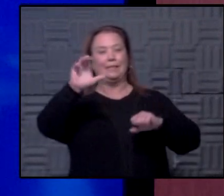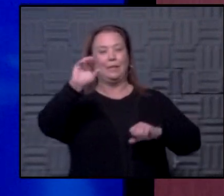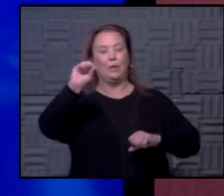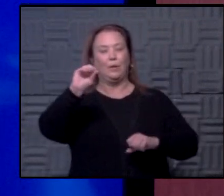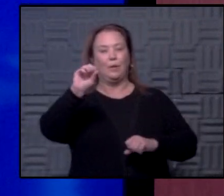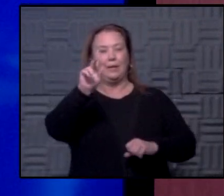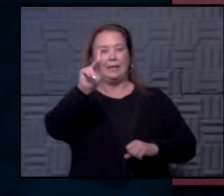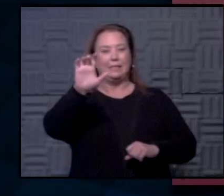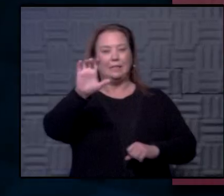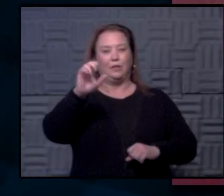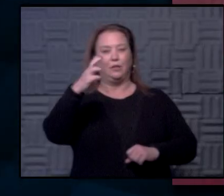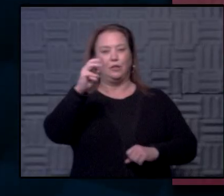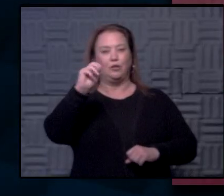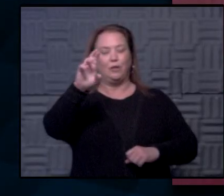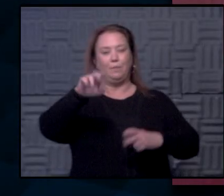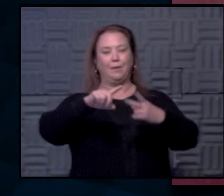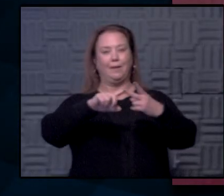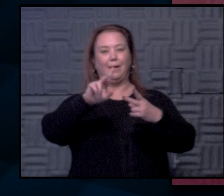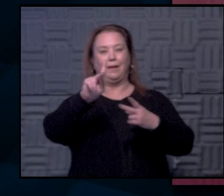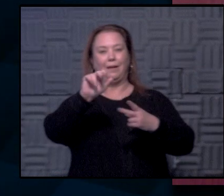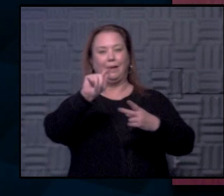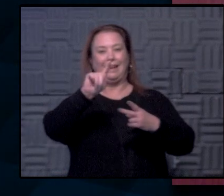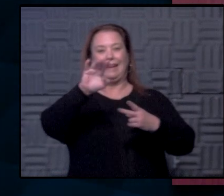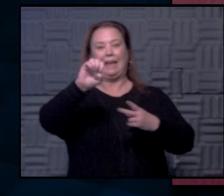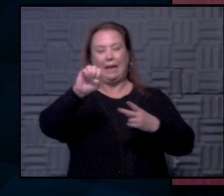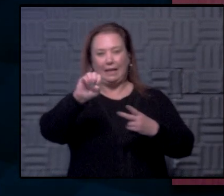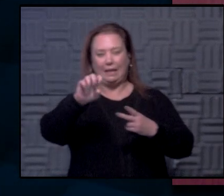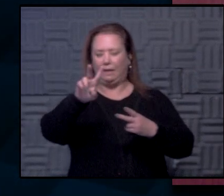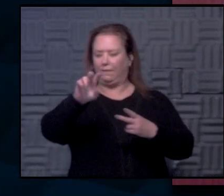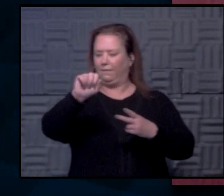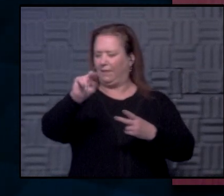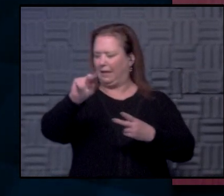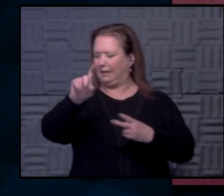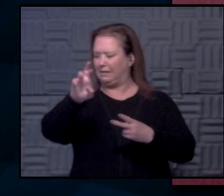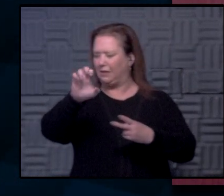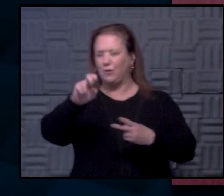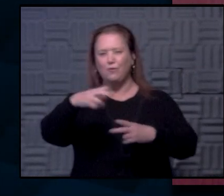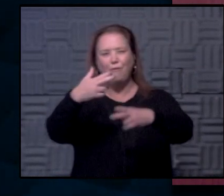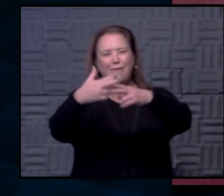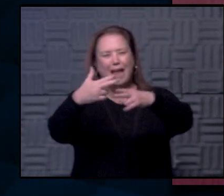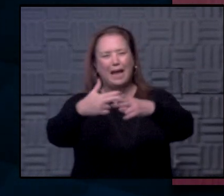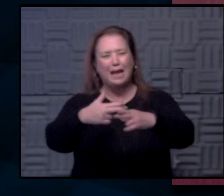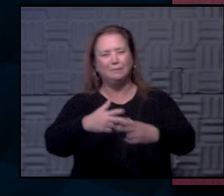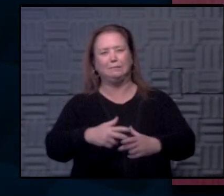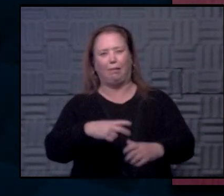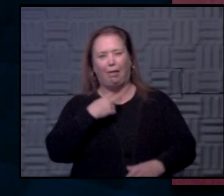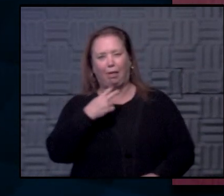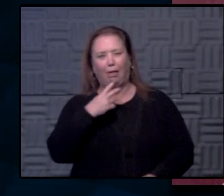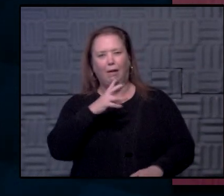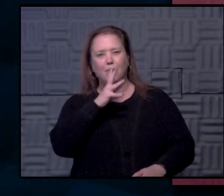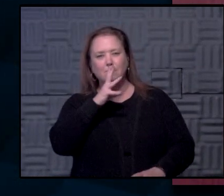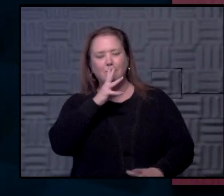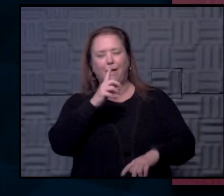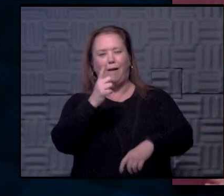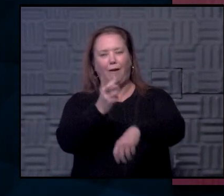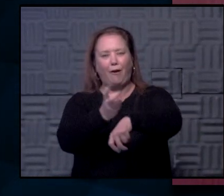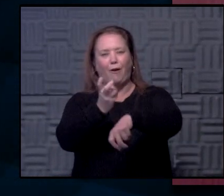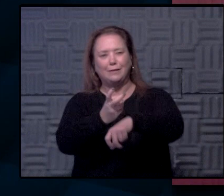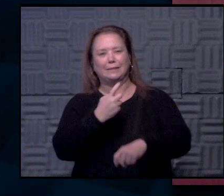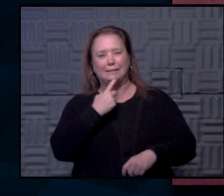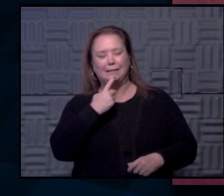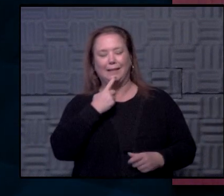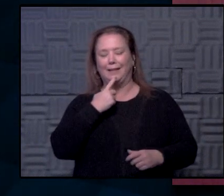KCK Chamber, and Katie Mabry Van Dieren. Okay, guys, the names this morning, really. Thank you. But hopefully I got that one right,